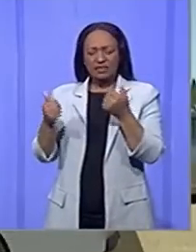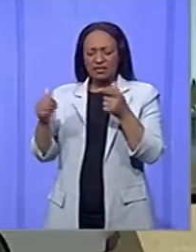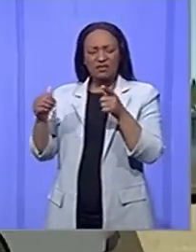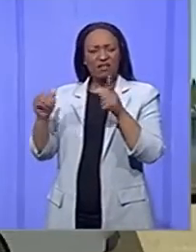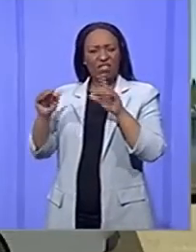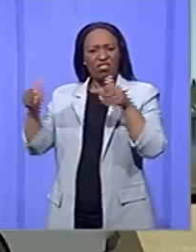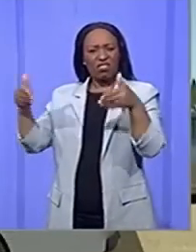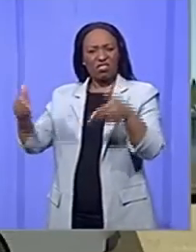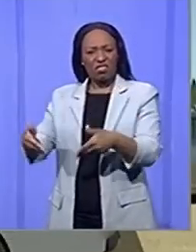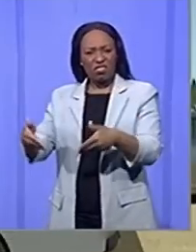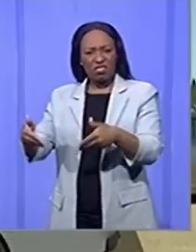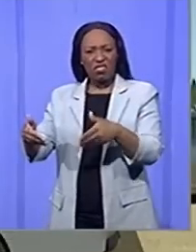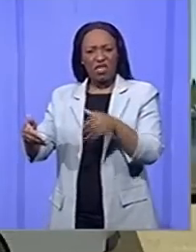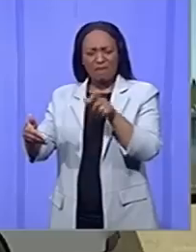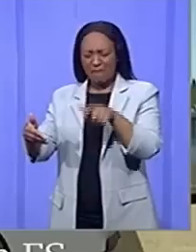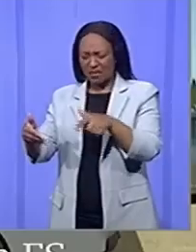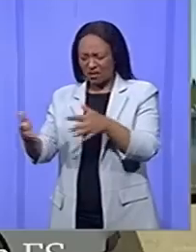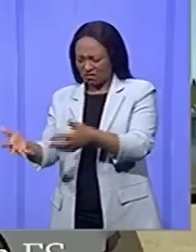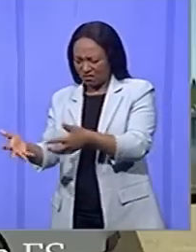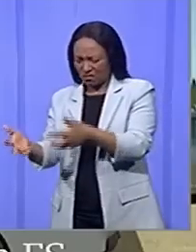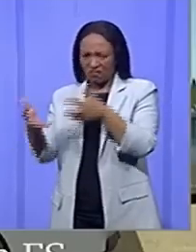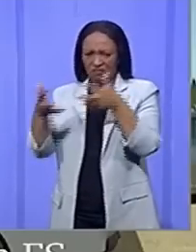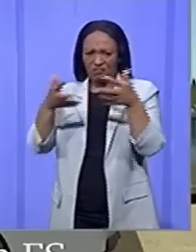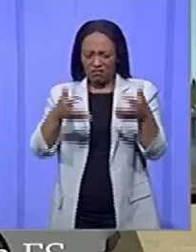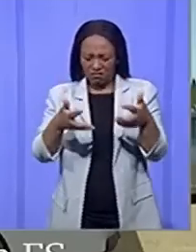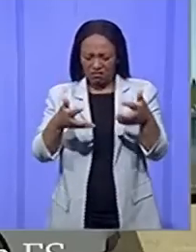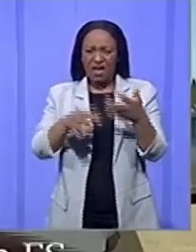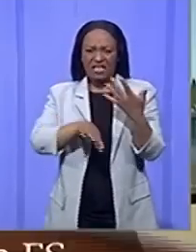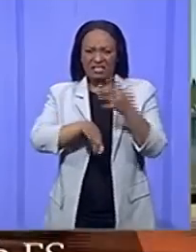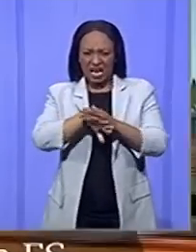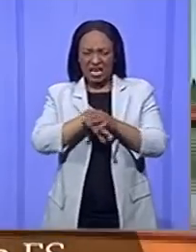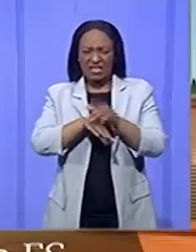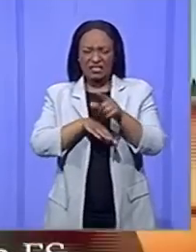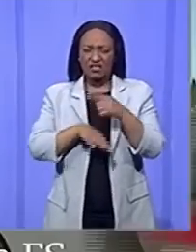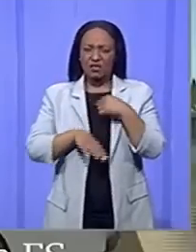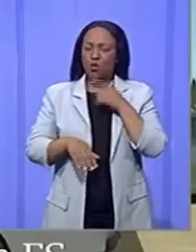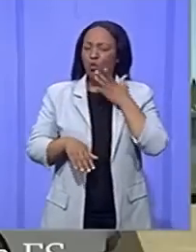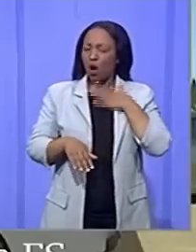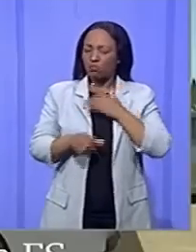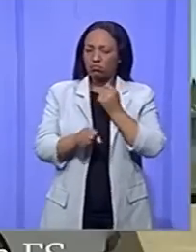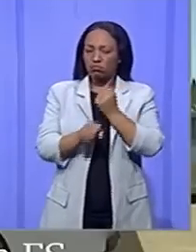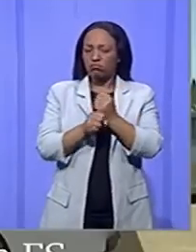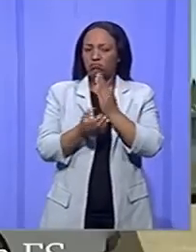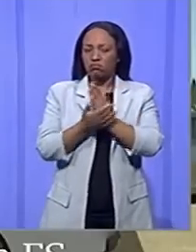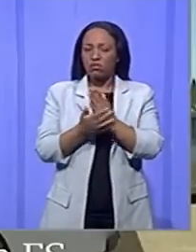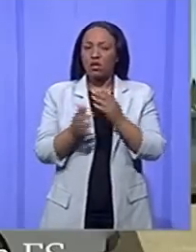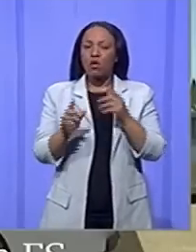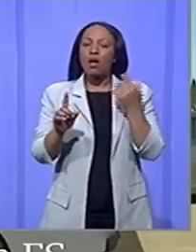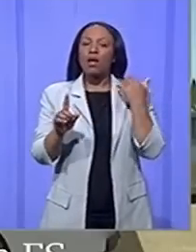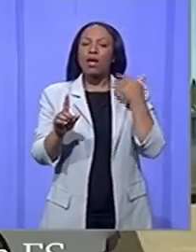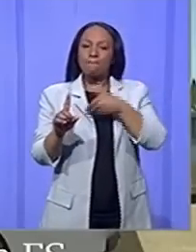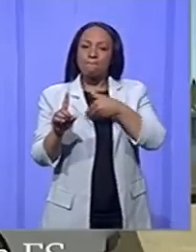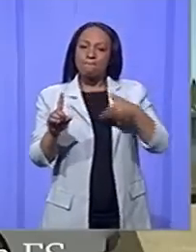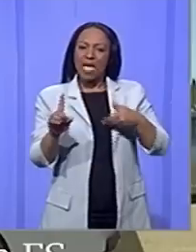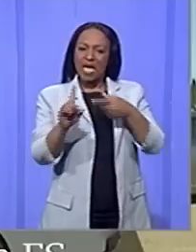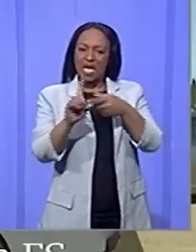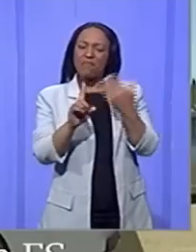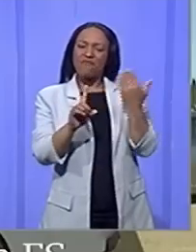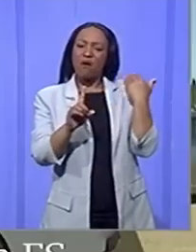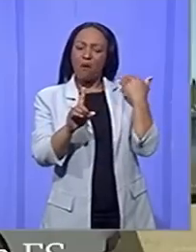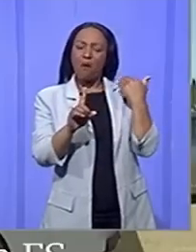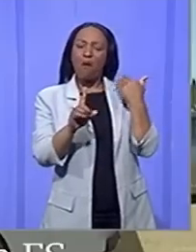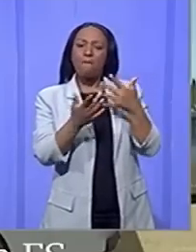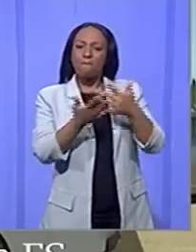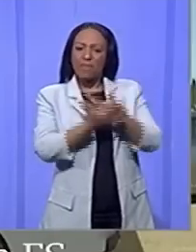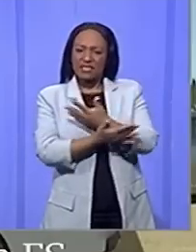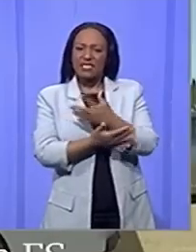mme re santsane re tla tswela pele ka diphuputso tsa bonnete ba hore ke setopo sa mme a ileng a tlalewa a nyametse bane re tla elellwa hore ka